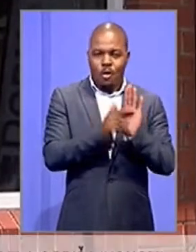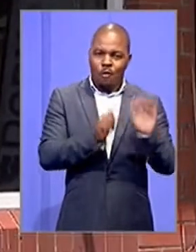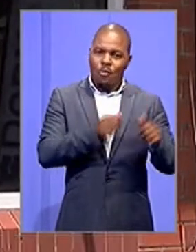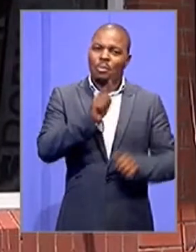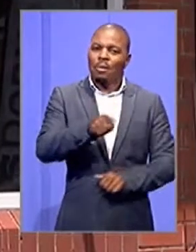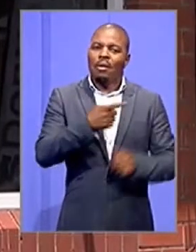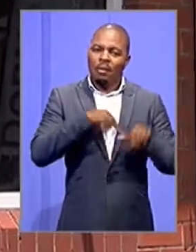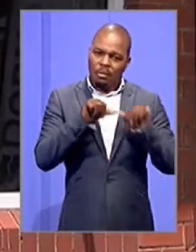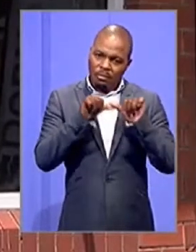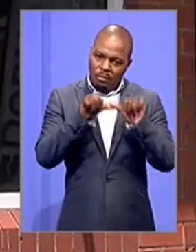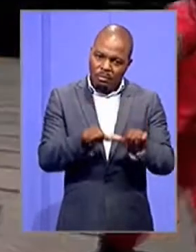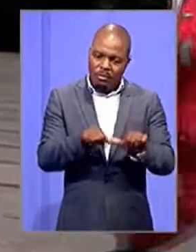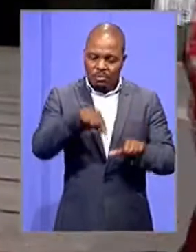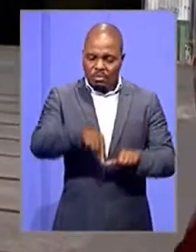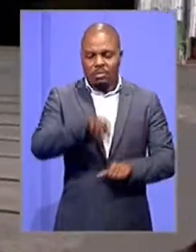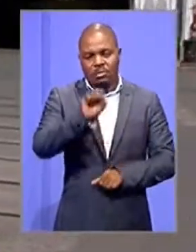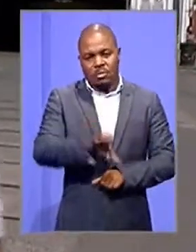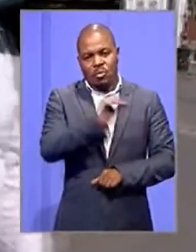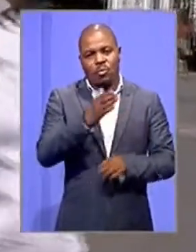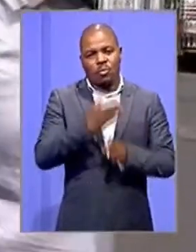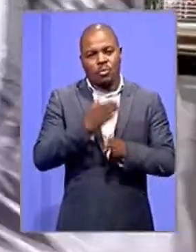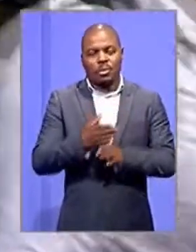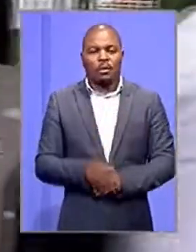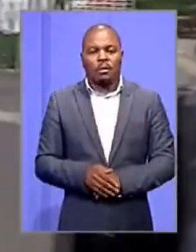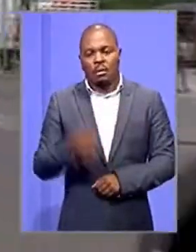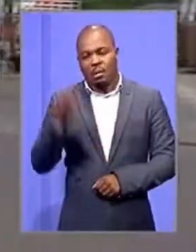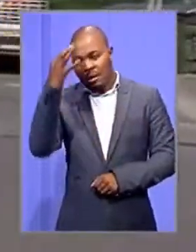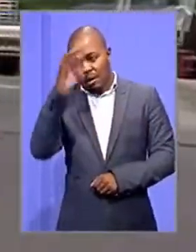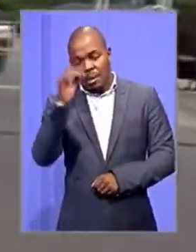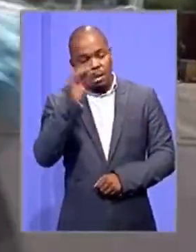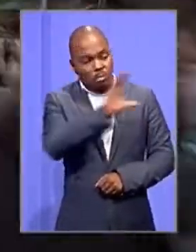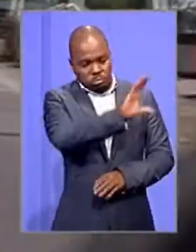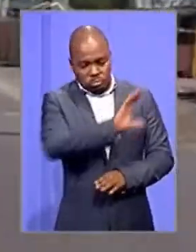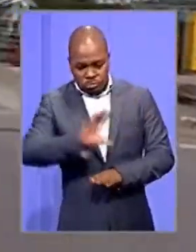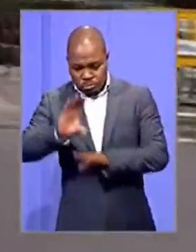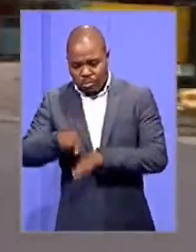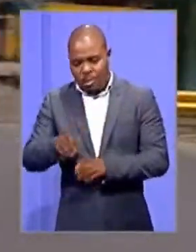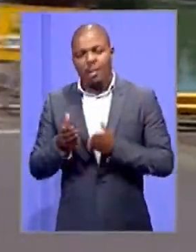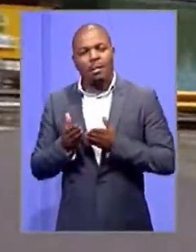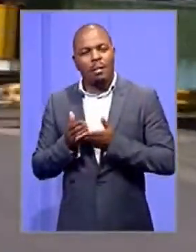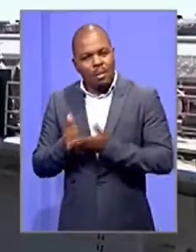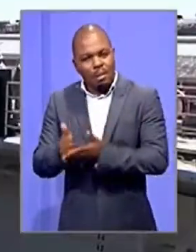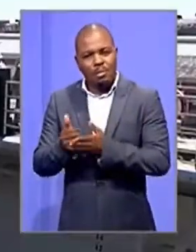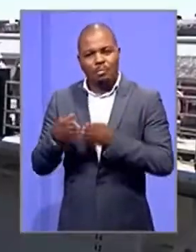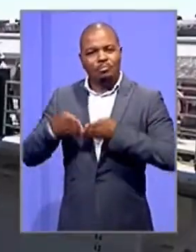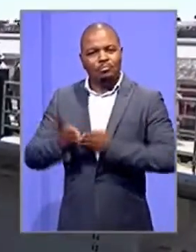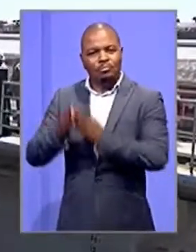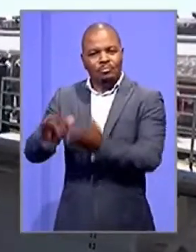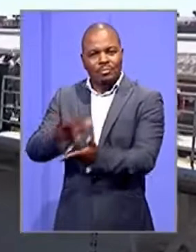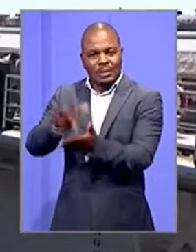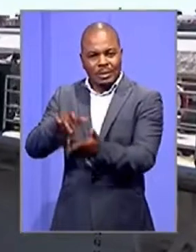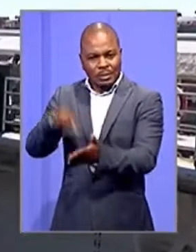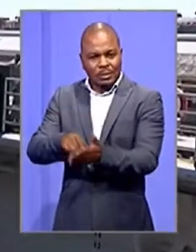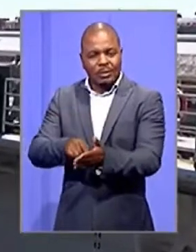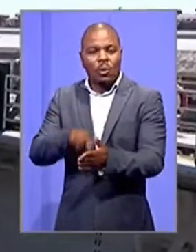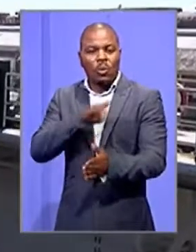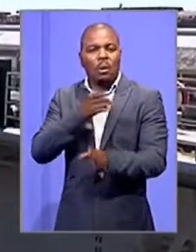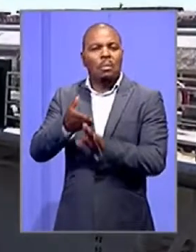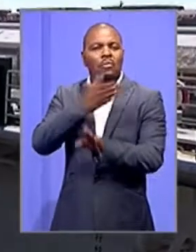continue to do work in this country. Mmušo o re dipeeletso di ya go thuša lekala la boemakepe go tsoša tlhogo morago ga go angwa gampe